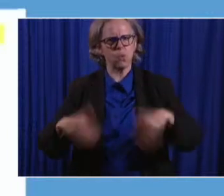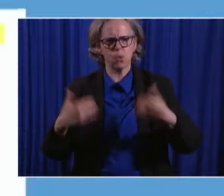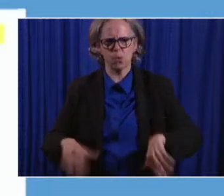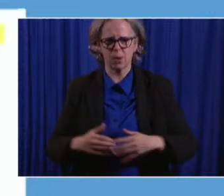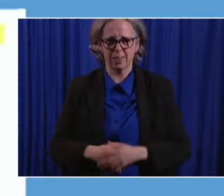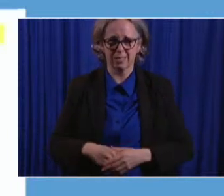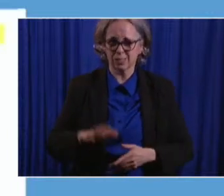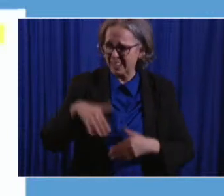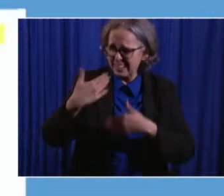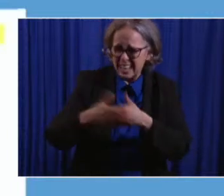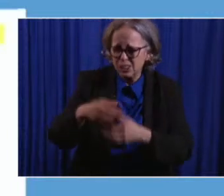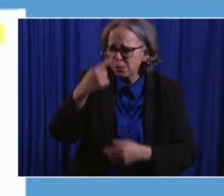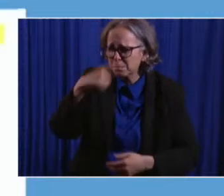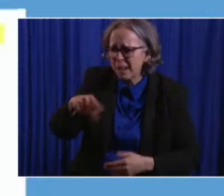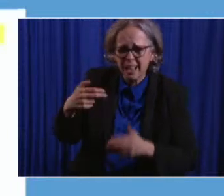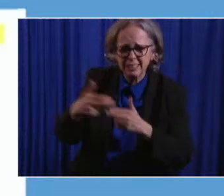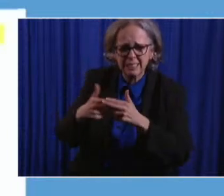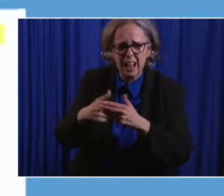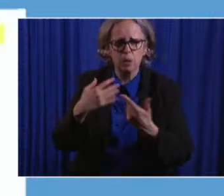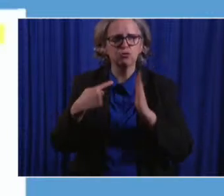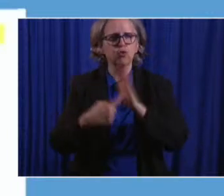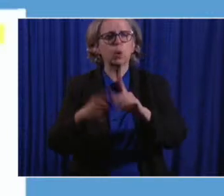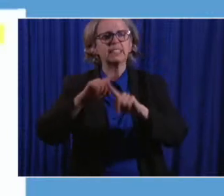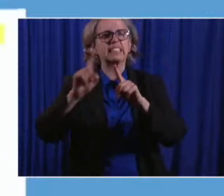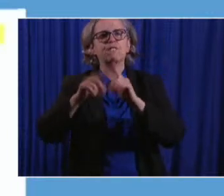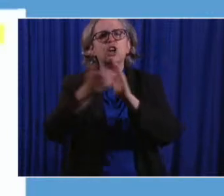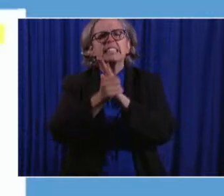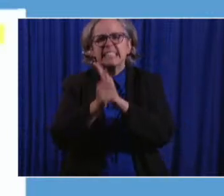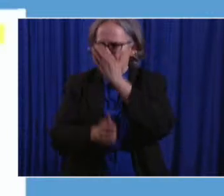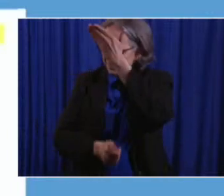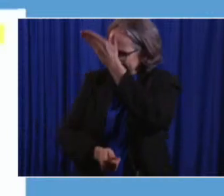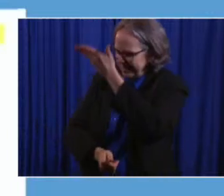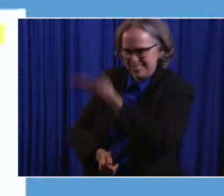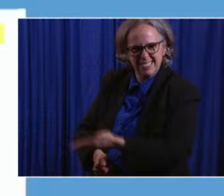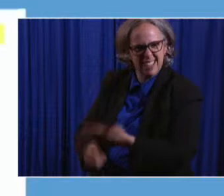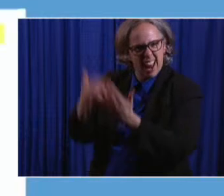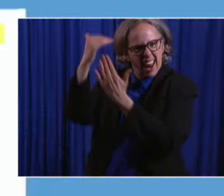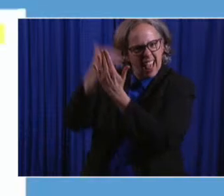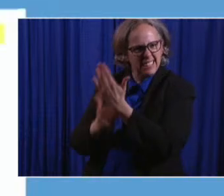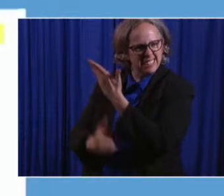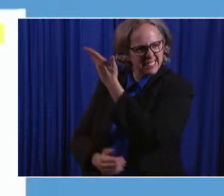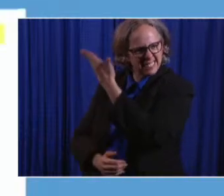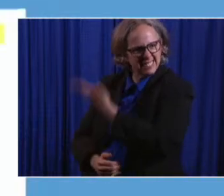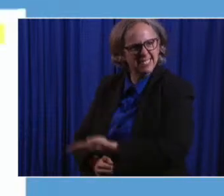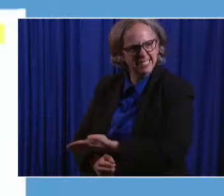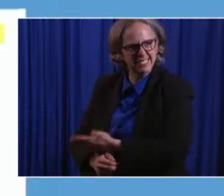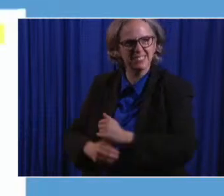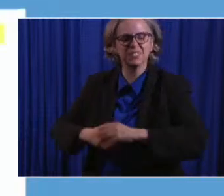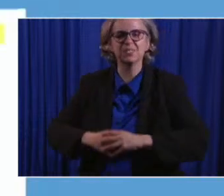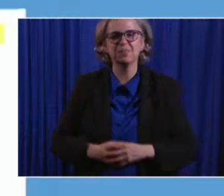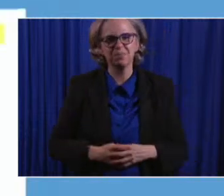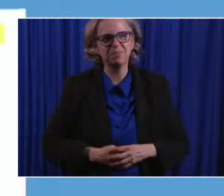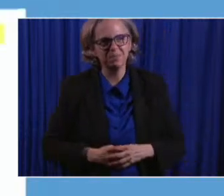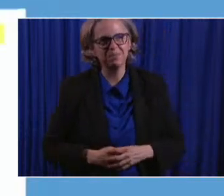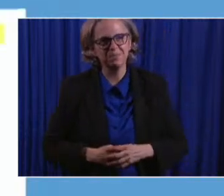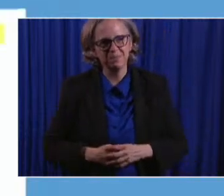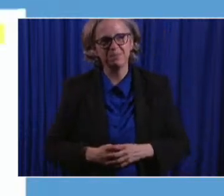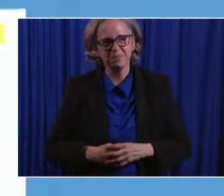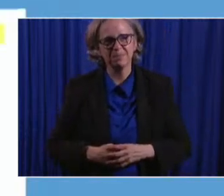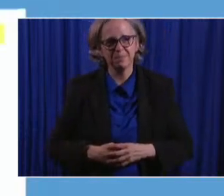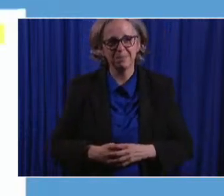of skills that are most in demand during this process. These are the kinds